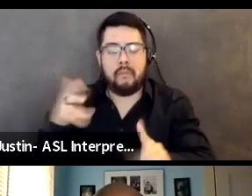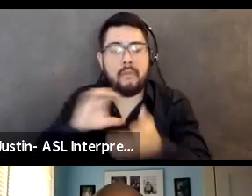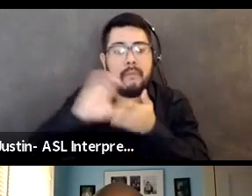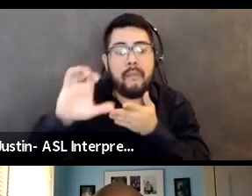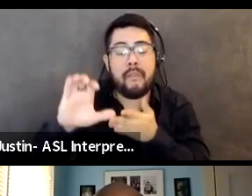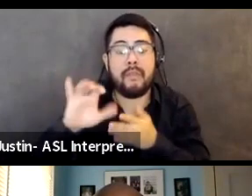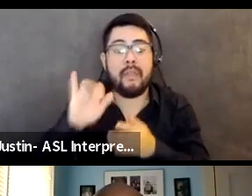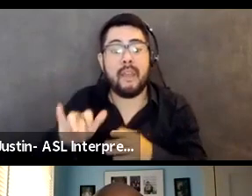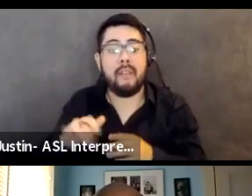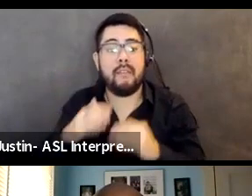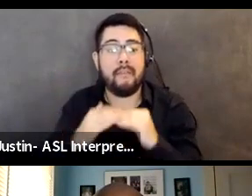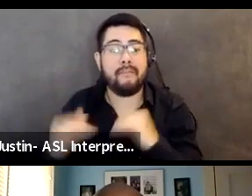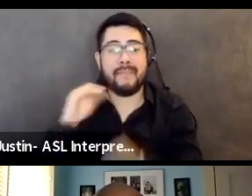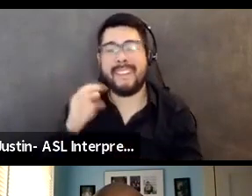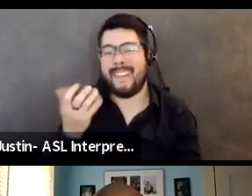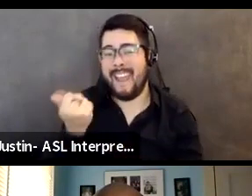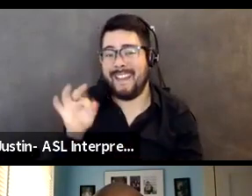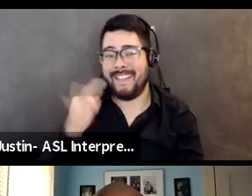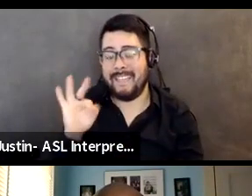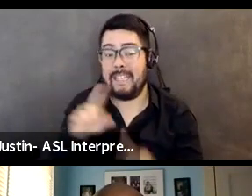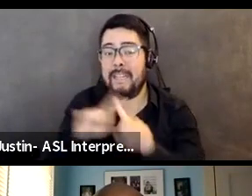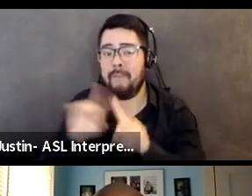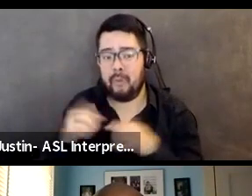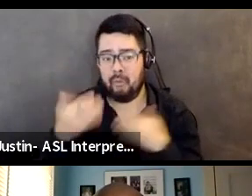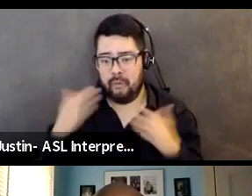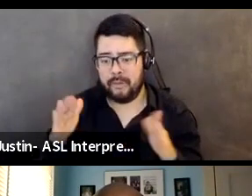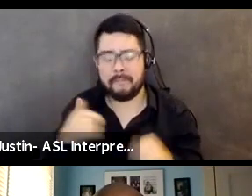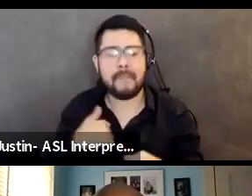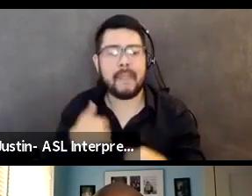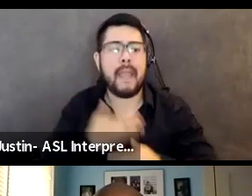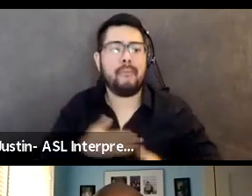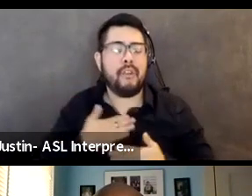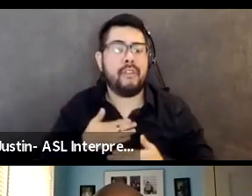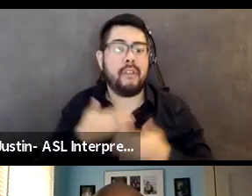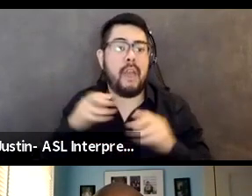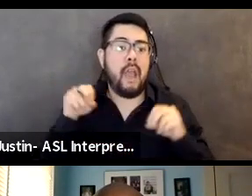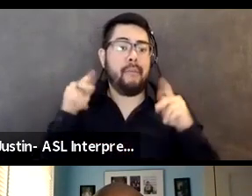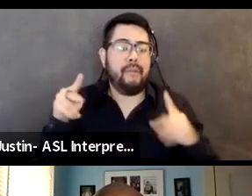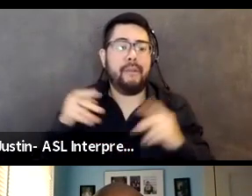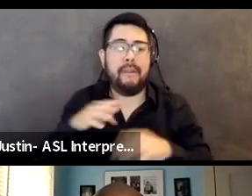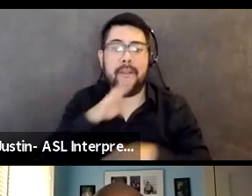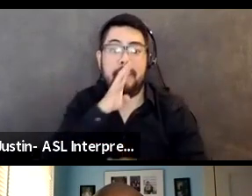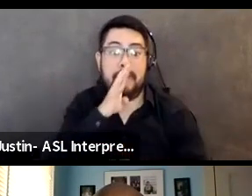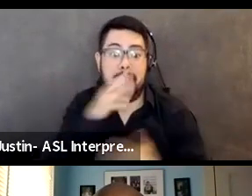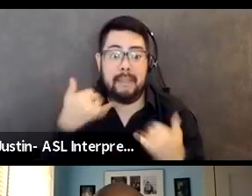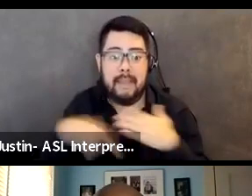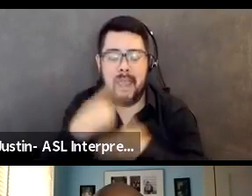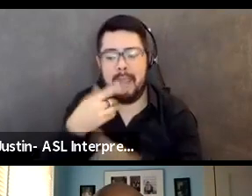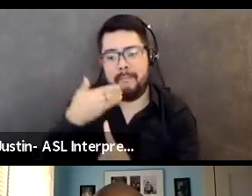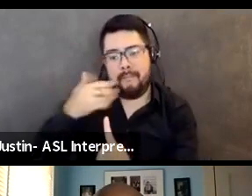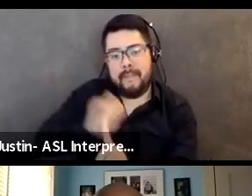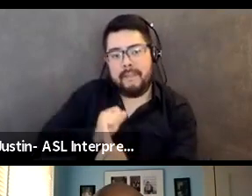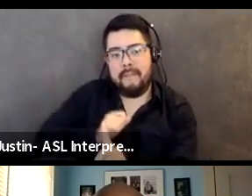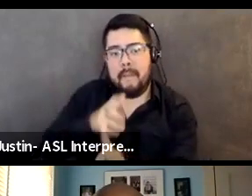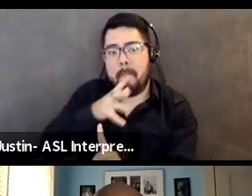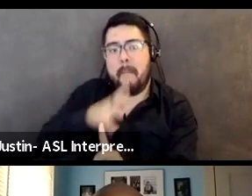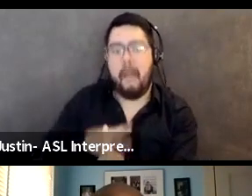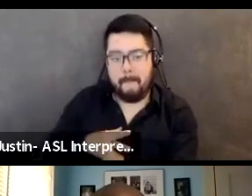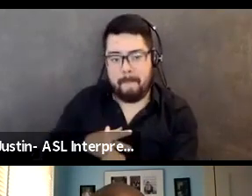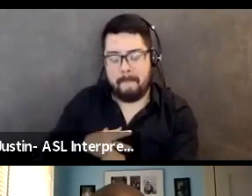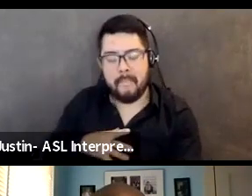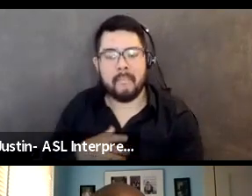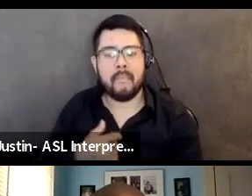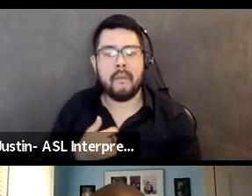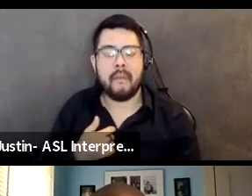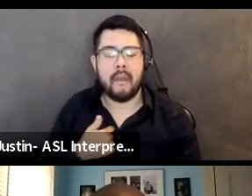19 different rooms i appreciate the opportunity to speak today as a mom of a student at saganash school i